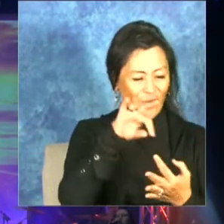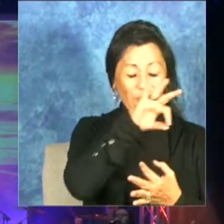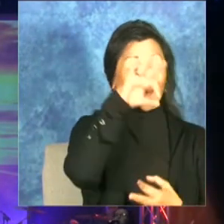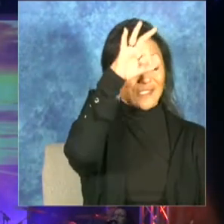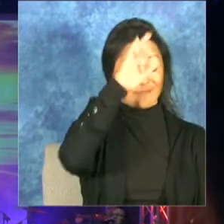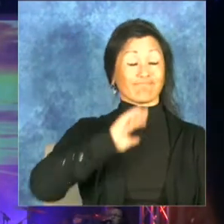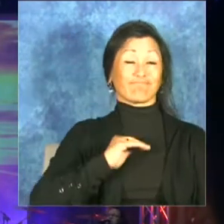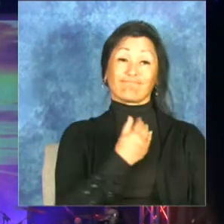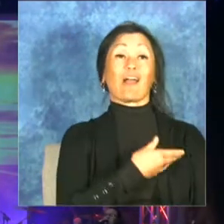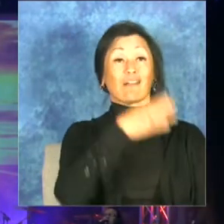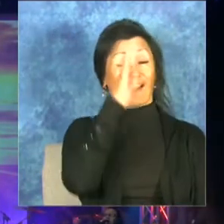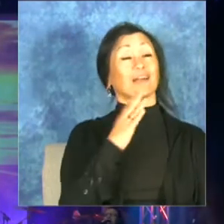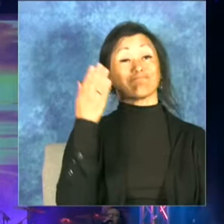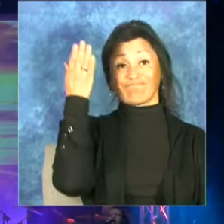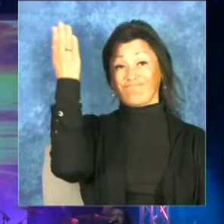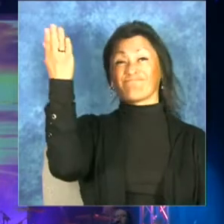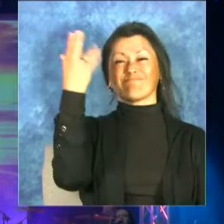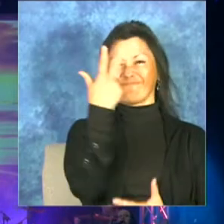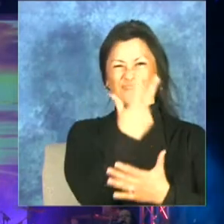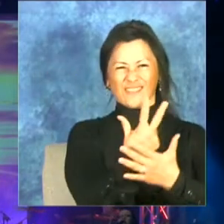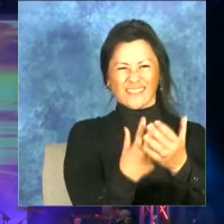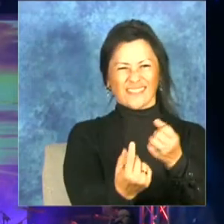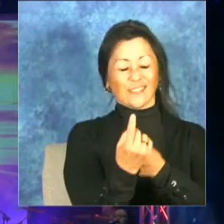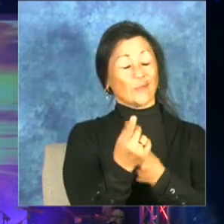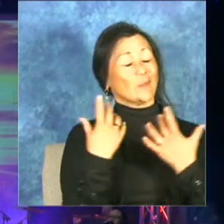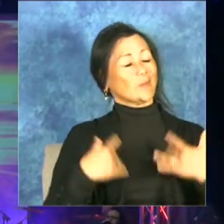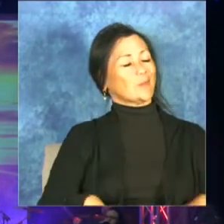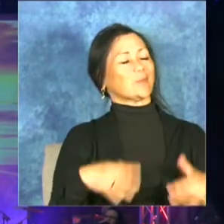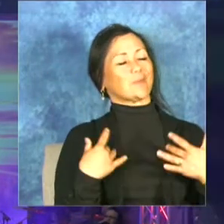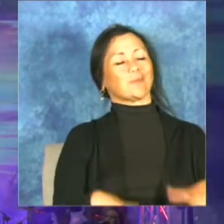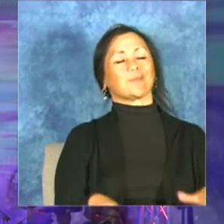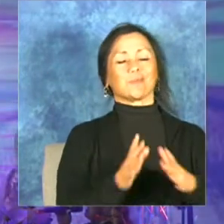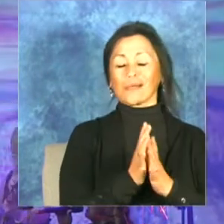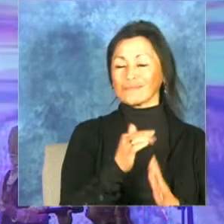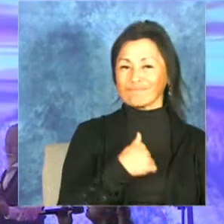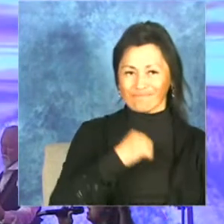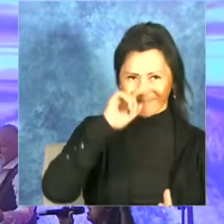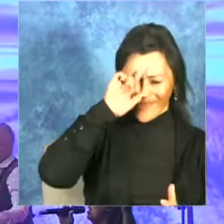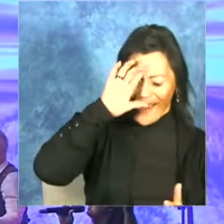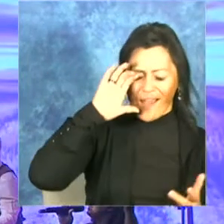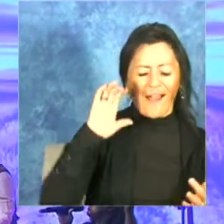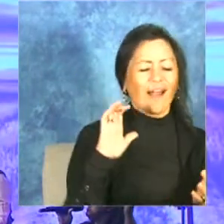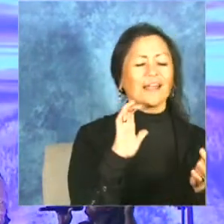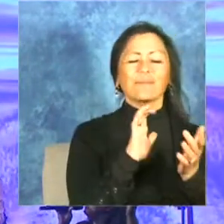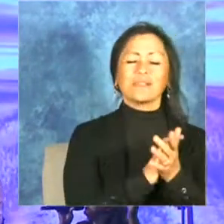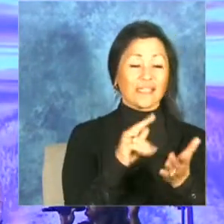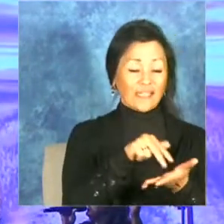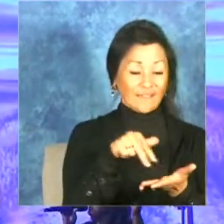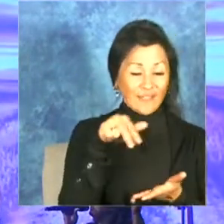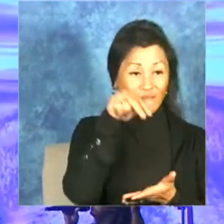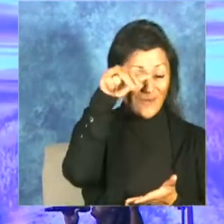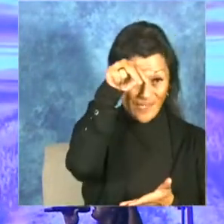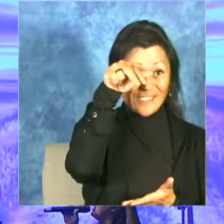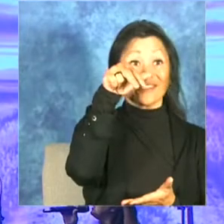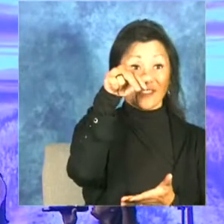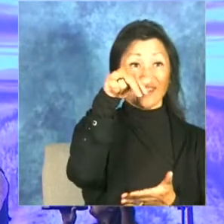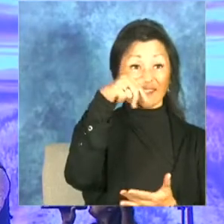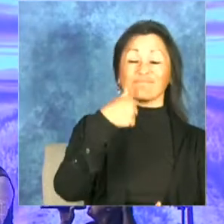in the Holy Spirit. Our God is three in one. I believe